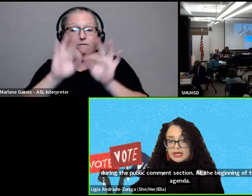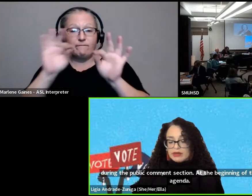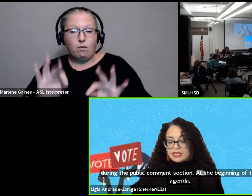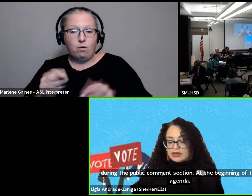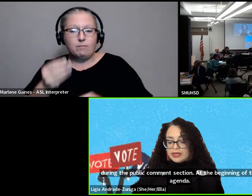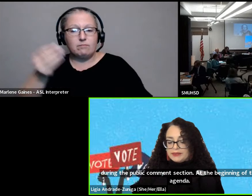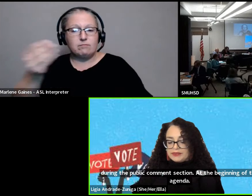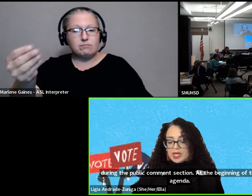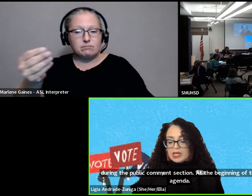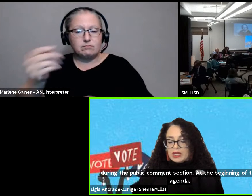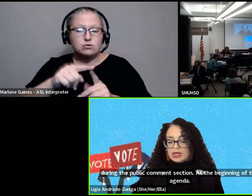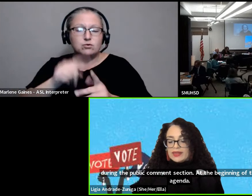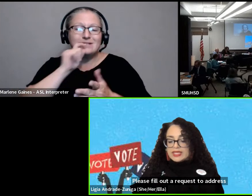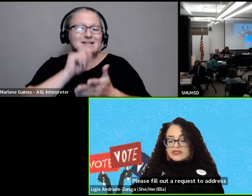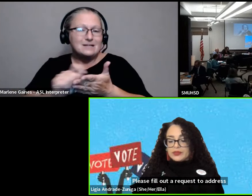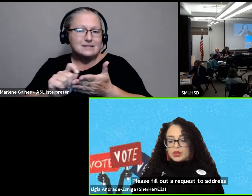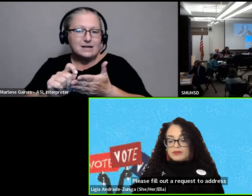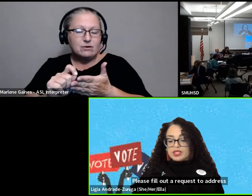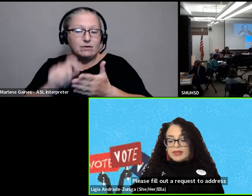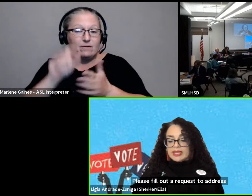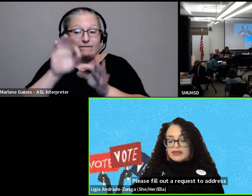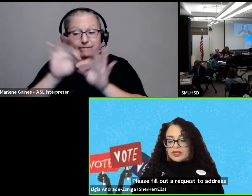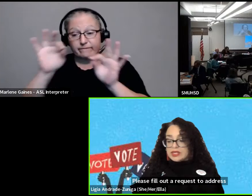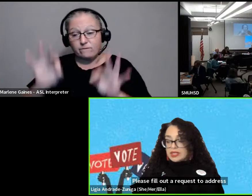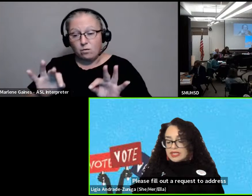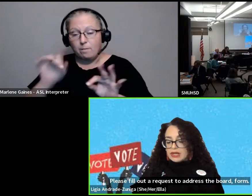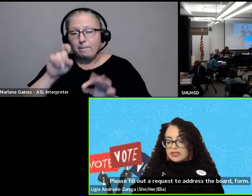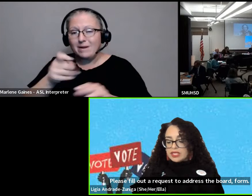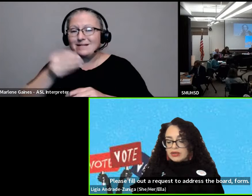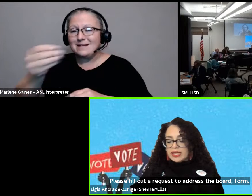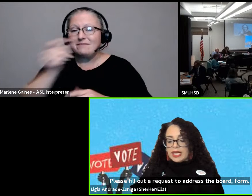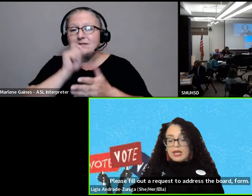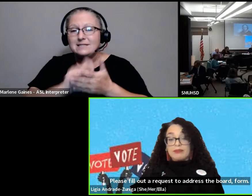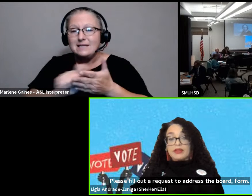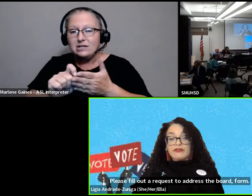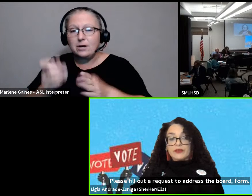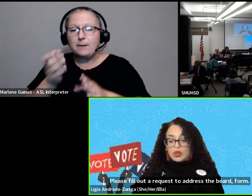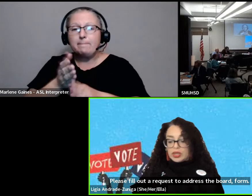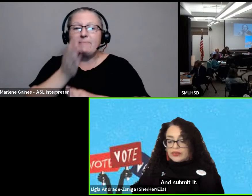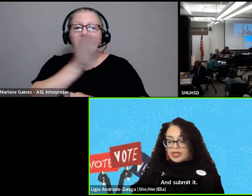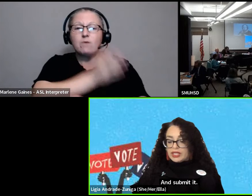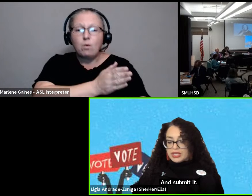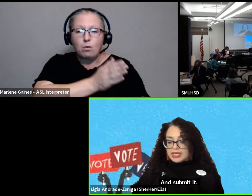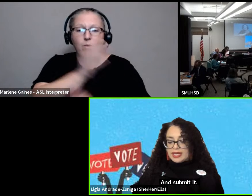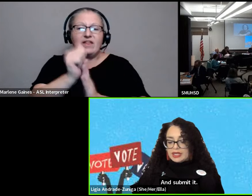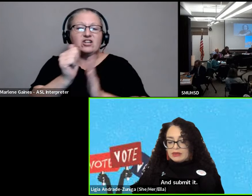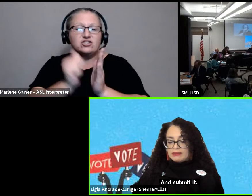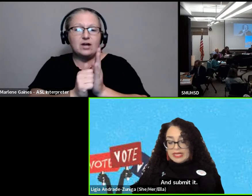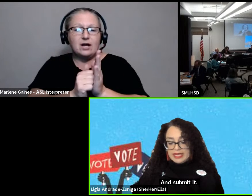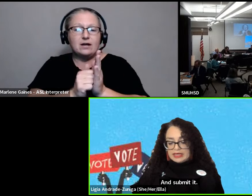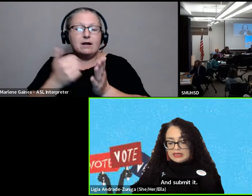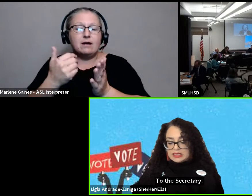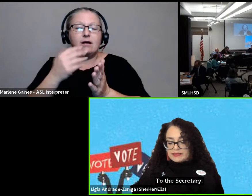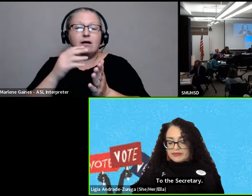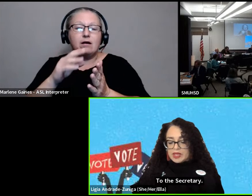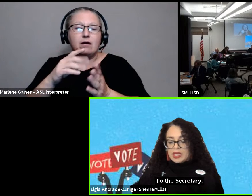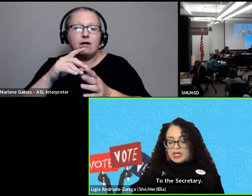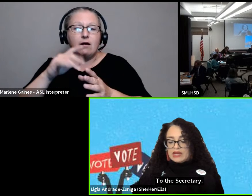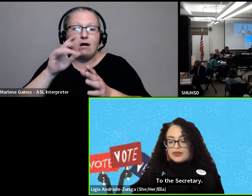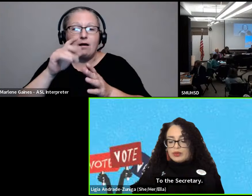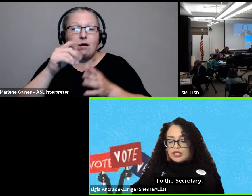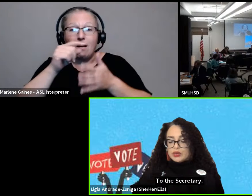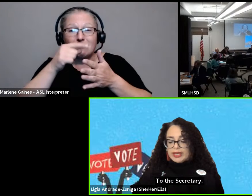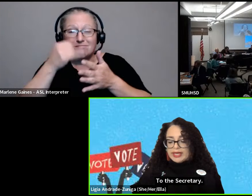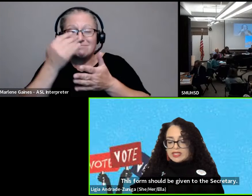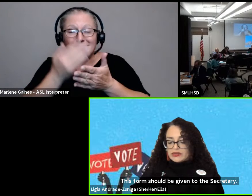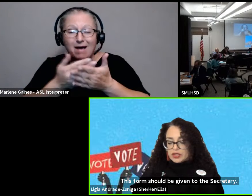the secretary. This form should be given to the secretary before the agenda item begins.